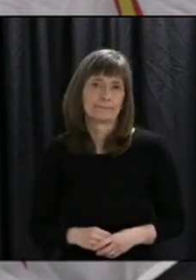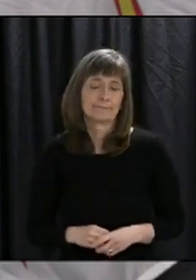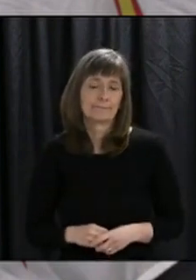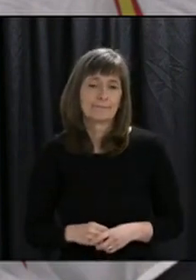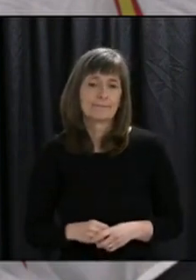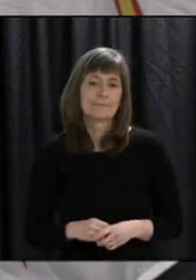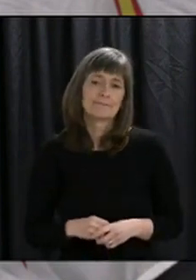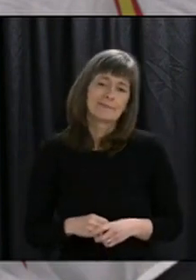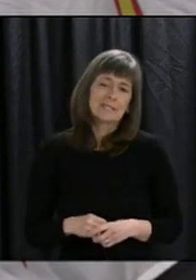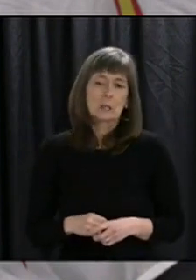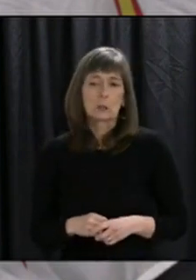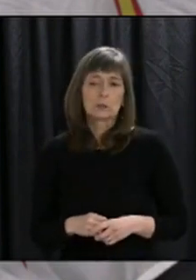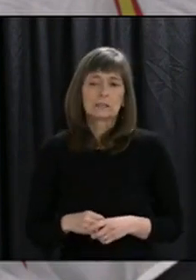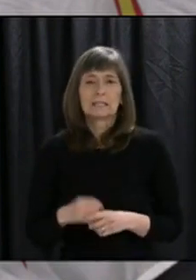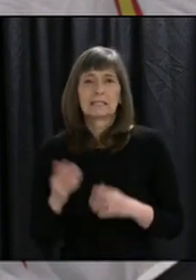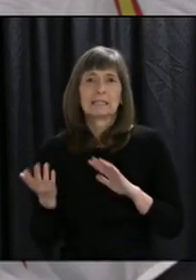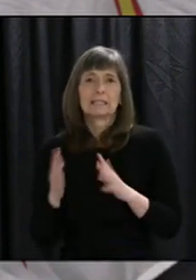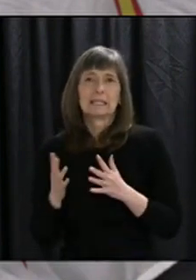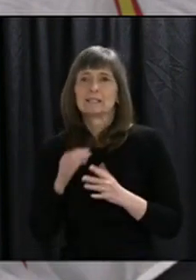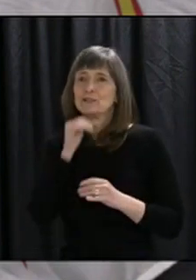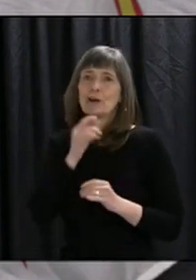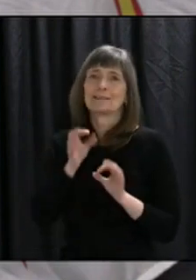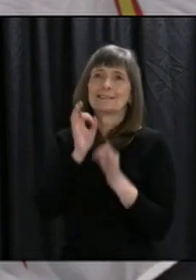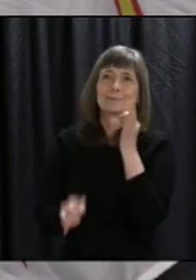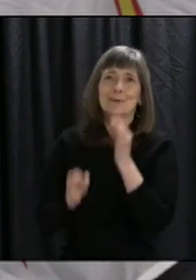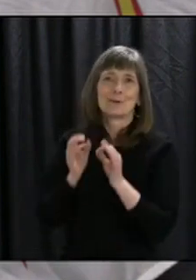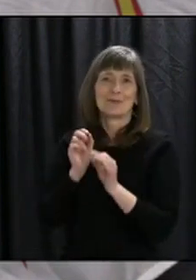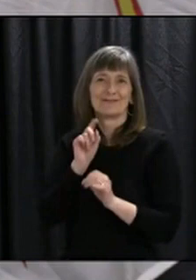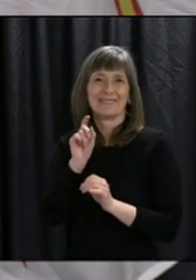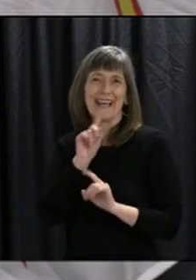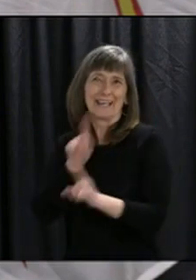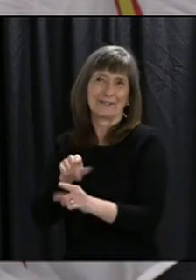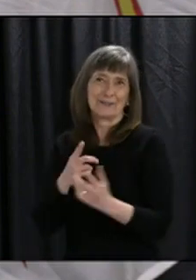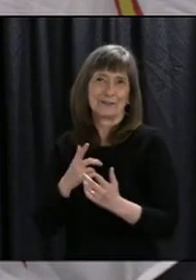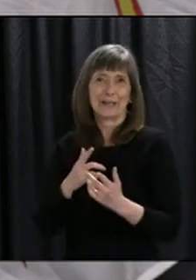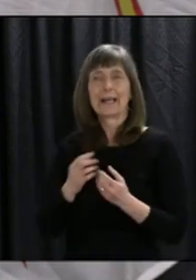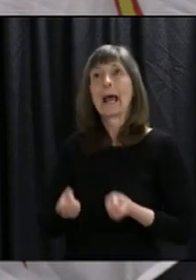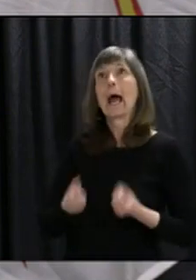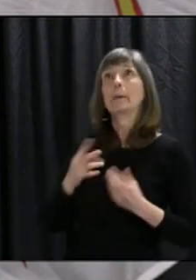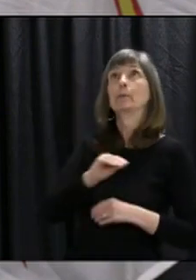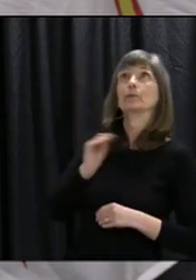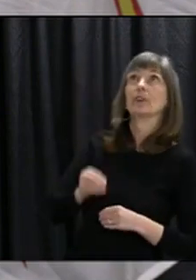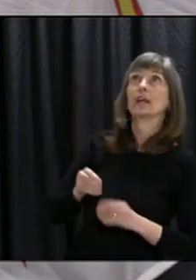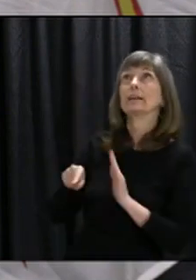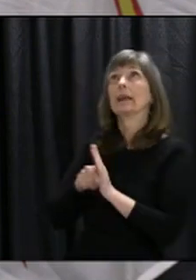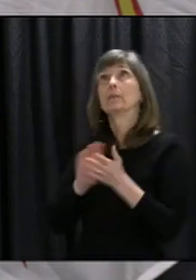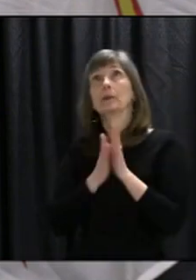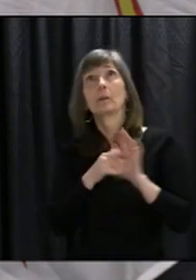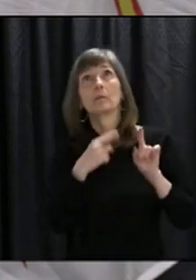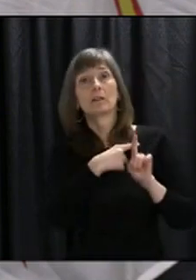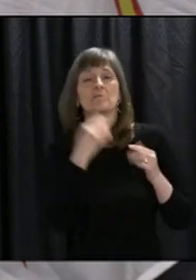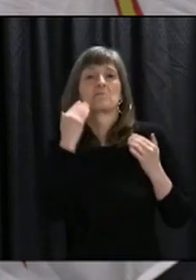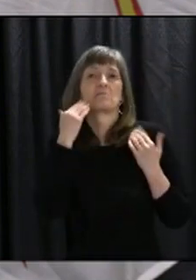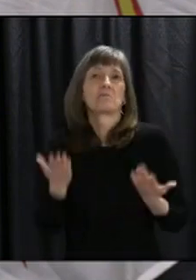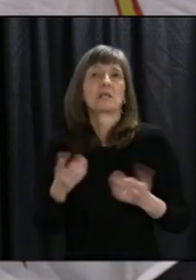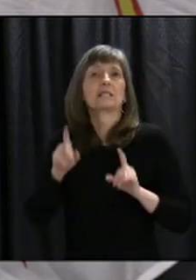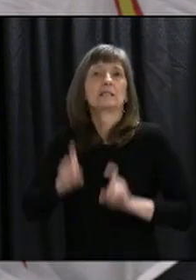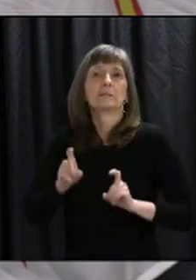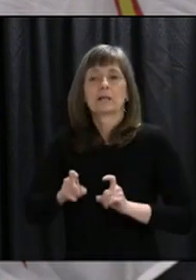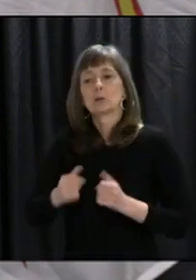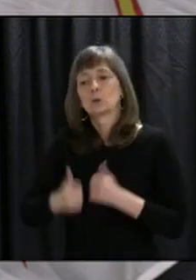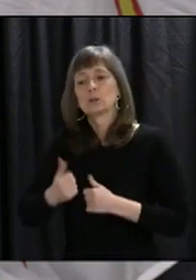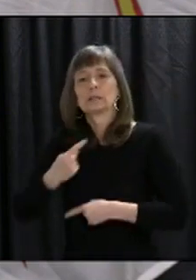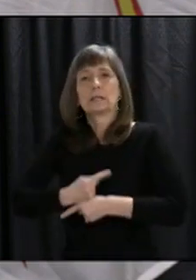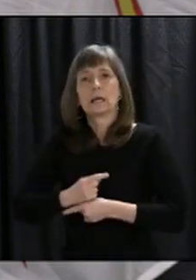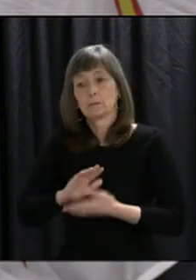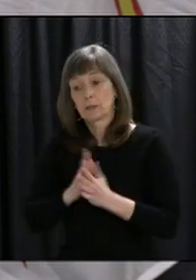It's a bit more of a complicated question than just simply giving you a number of what percent are sensitive or what